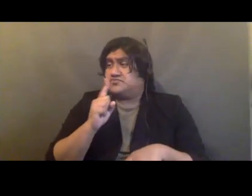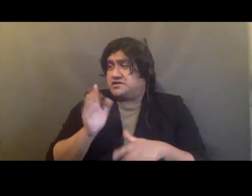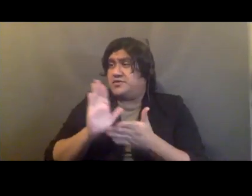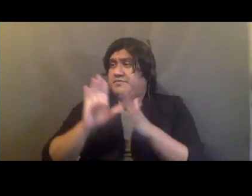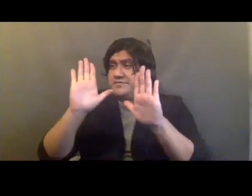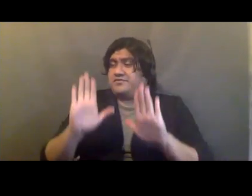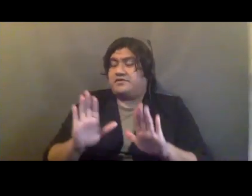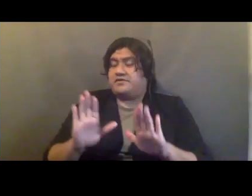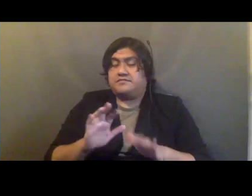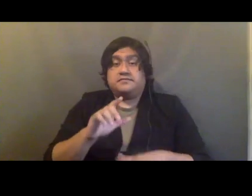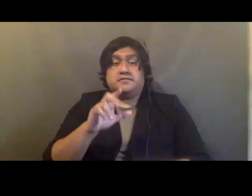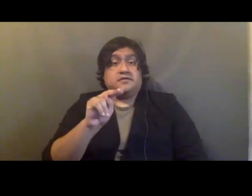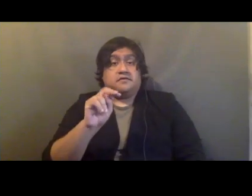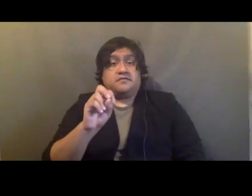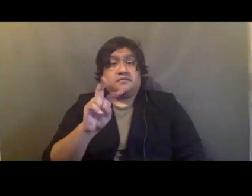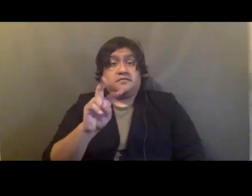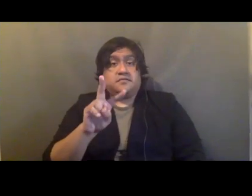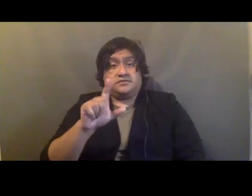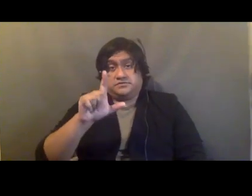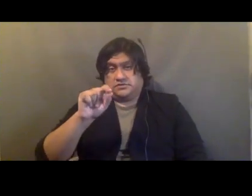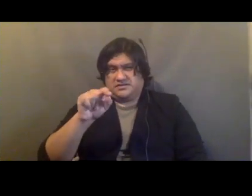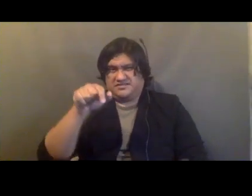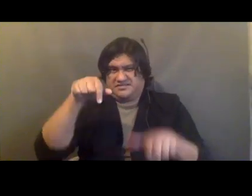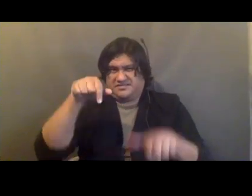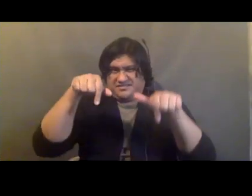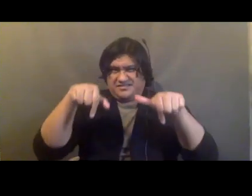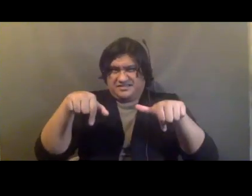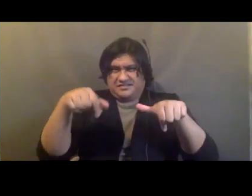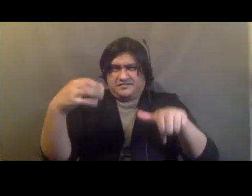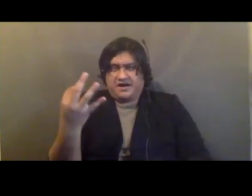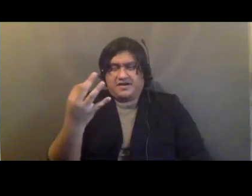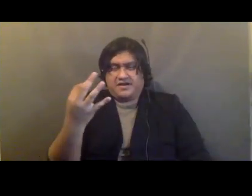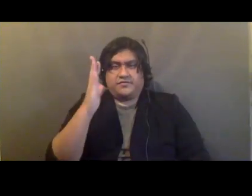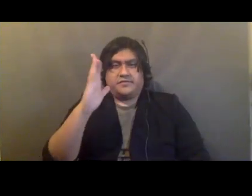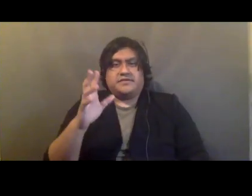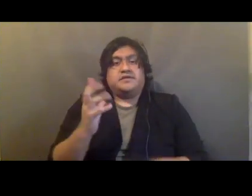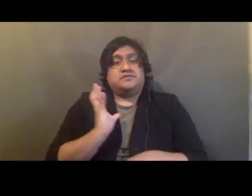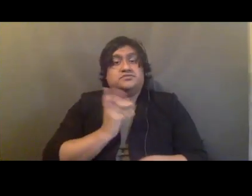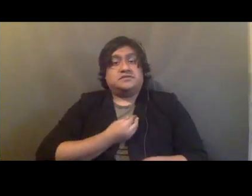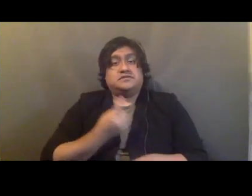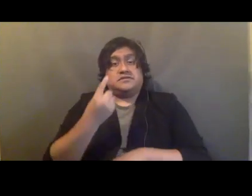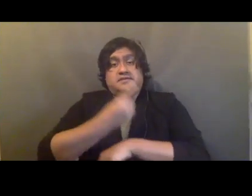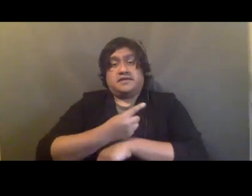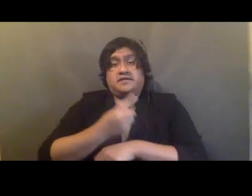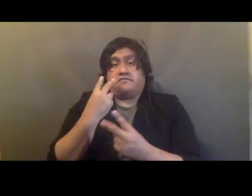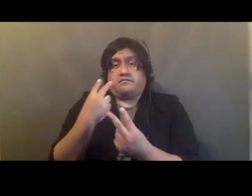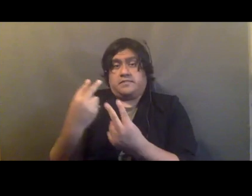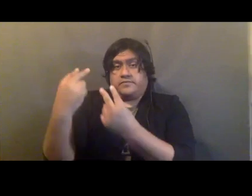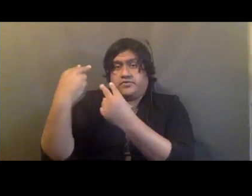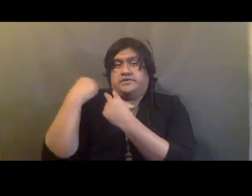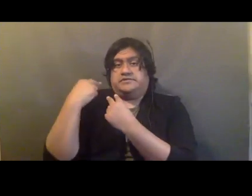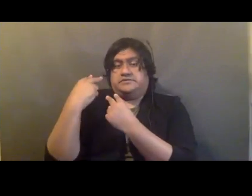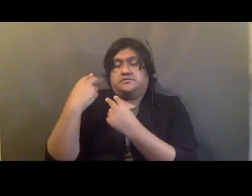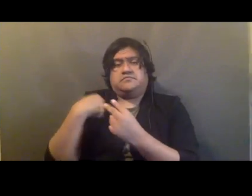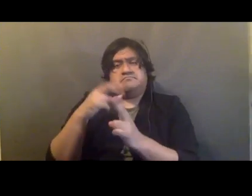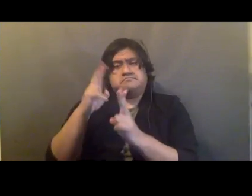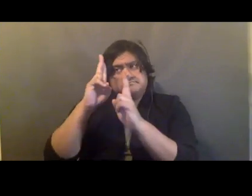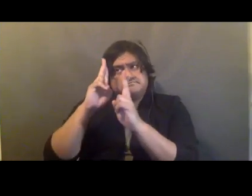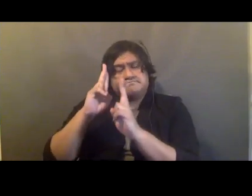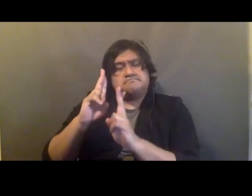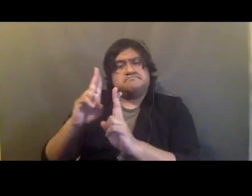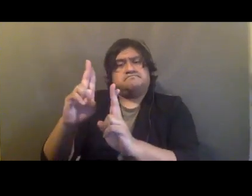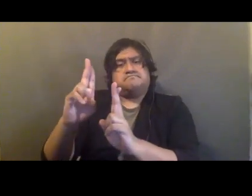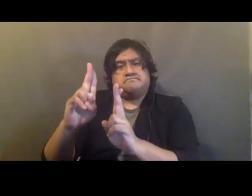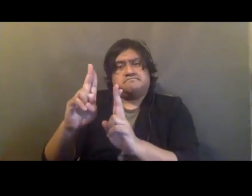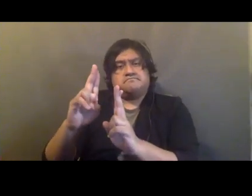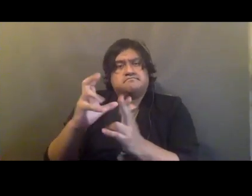November 20th. So this Friday is Transgender Day of Remembrance. And we want to honor this by simply taking a